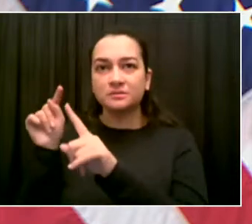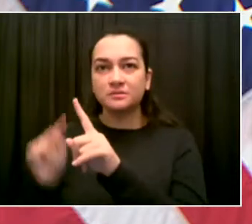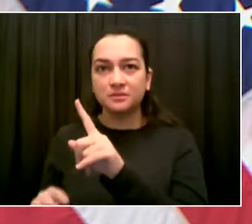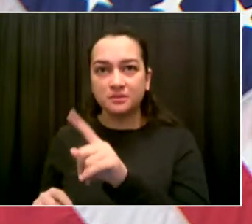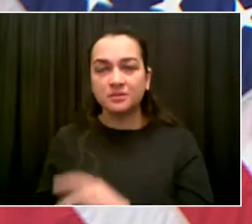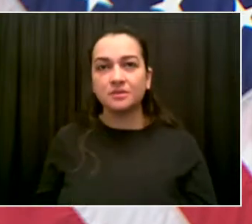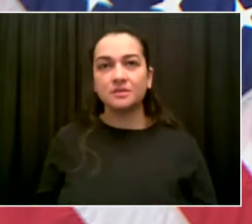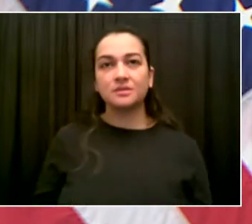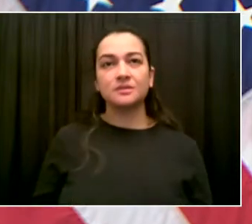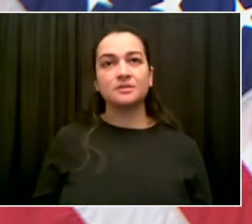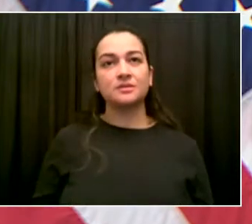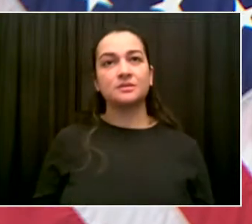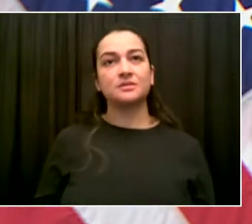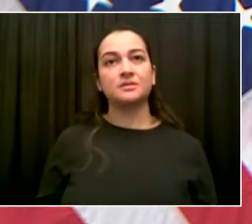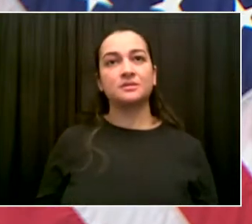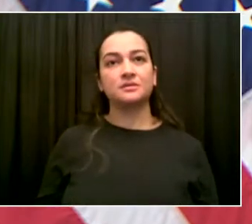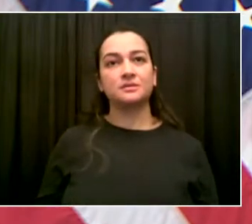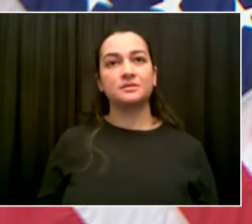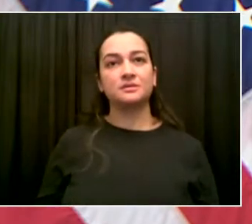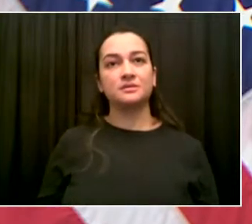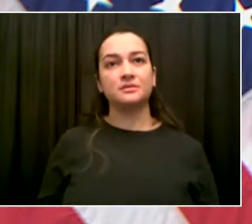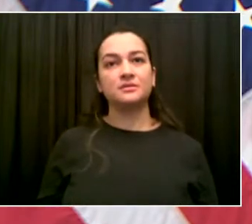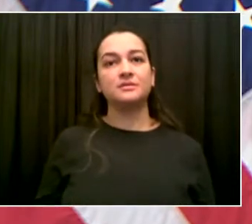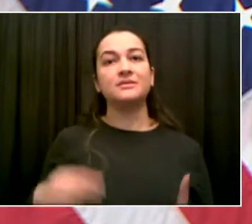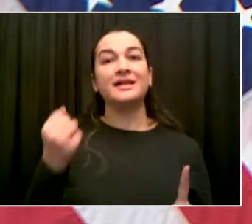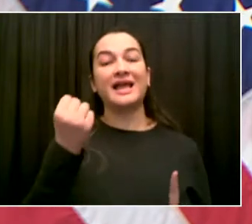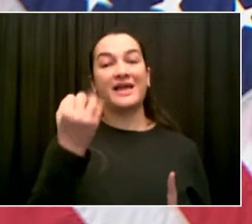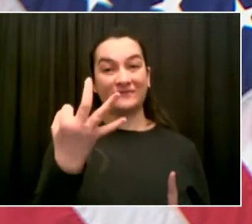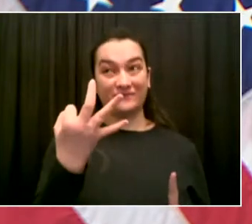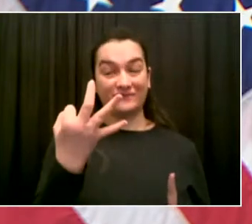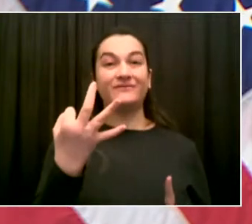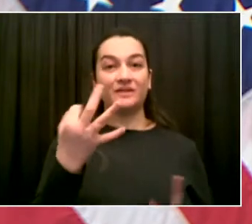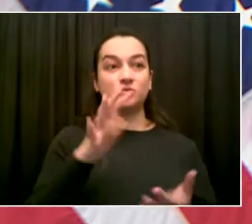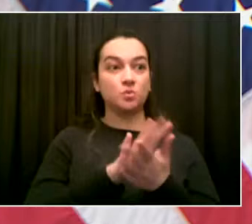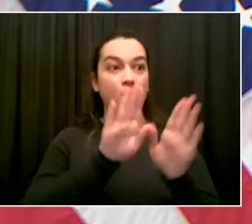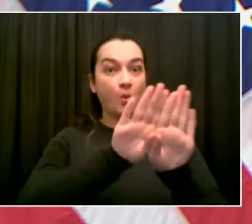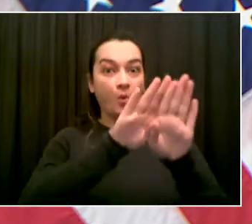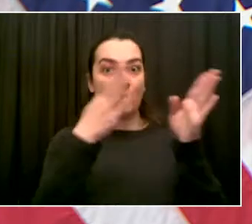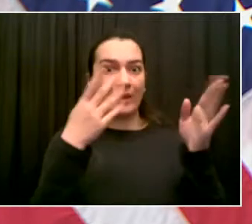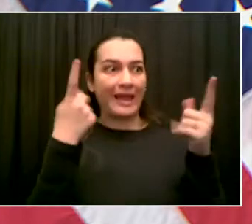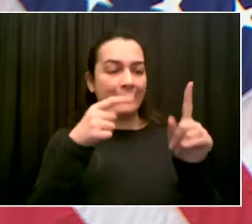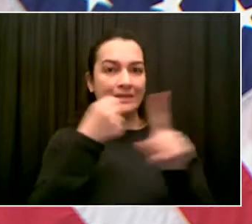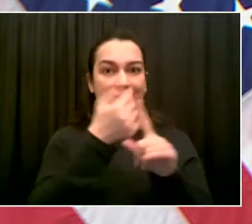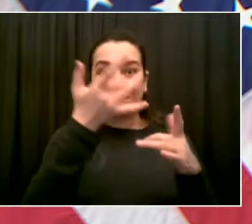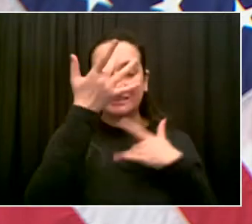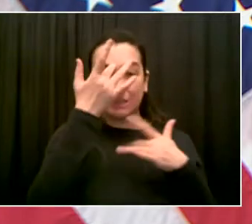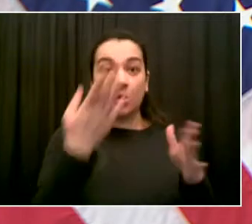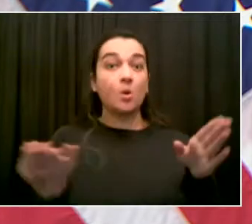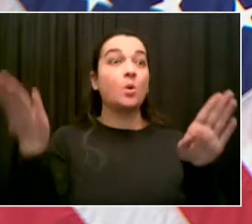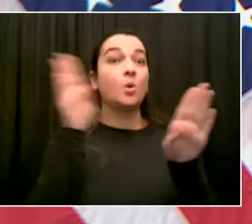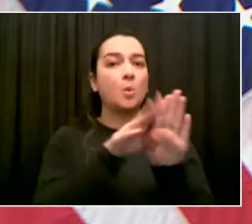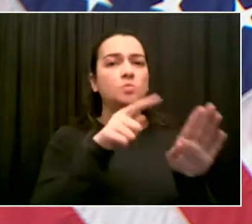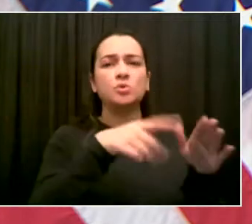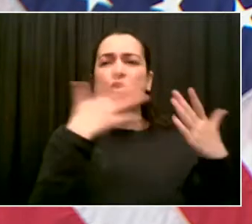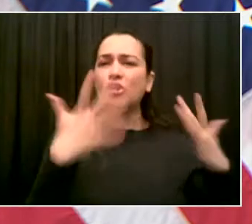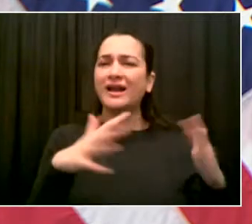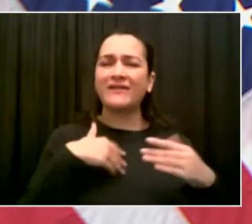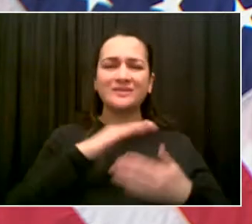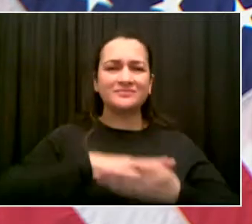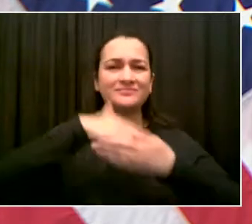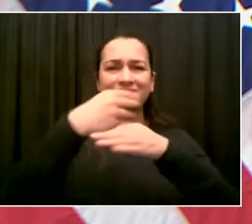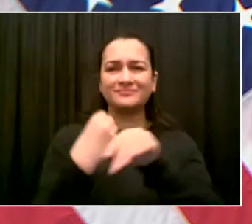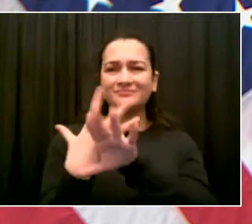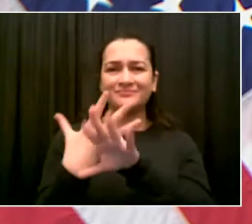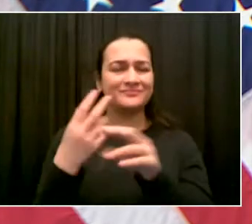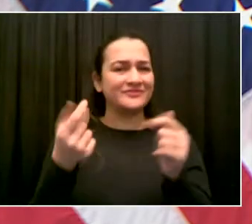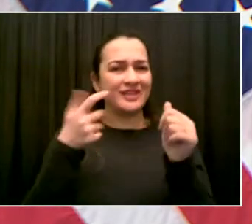remote instruction to students when there have been closures. But today's announcement is really exciting for all of the reasons that you said, and it will bring